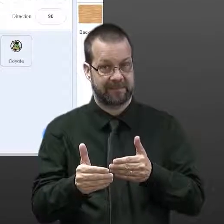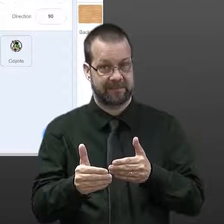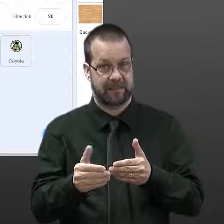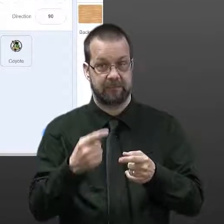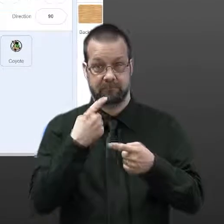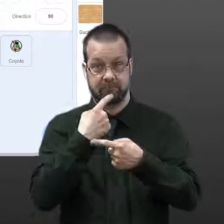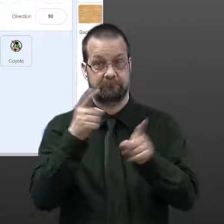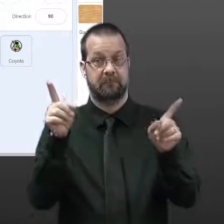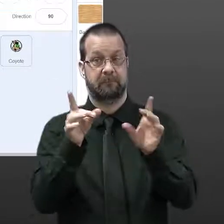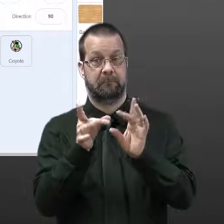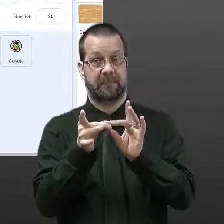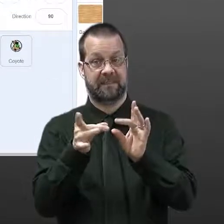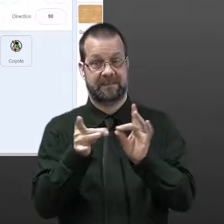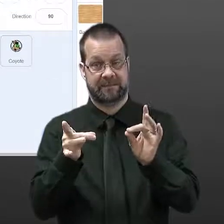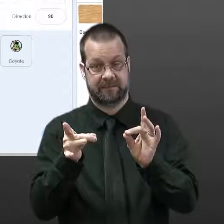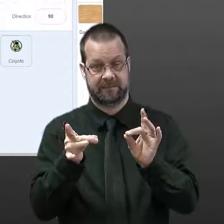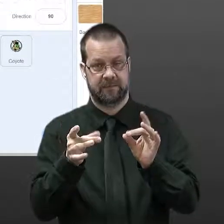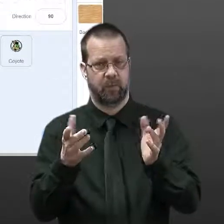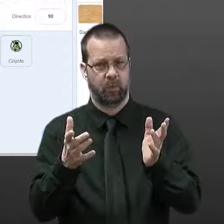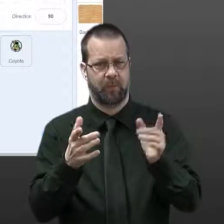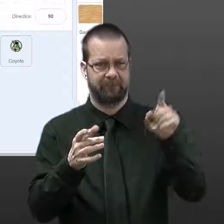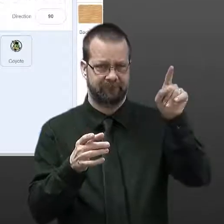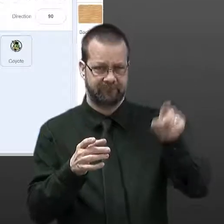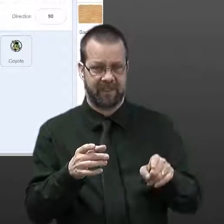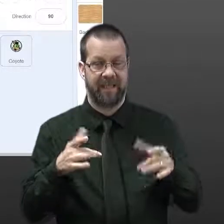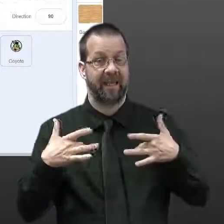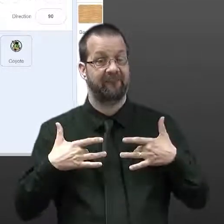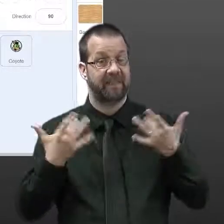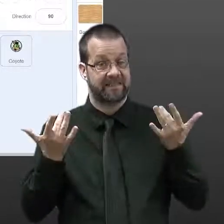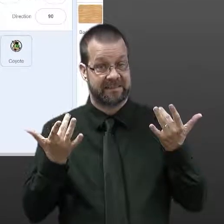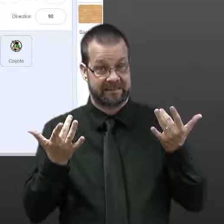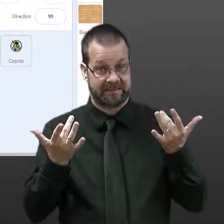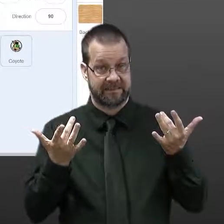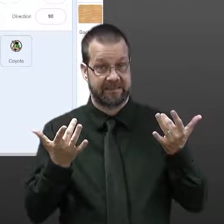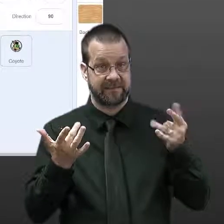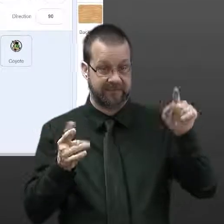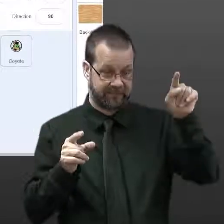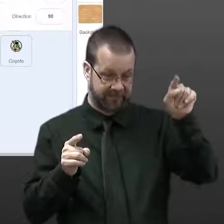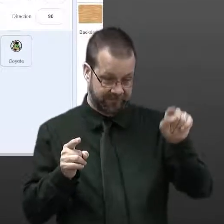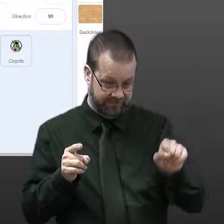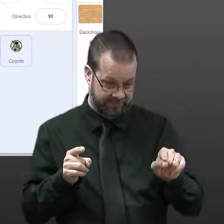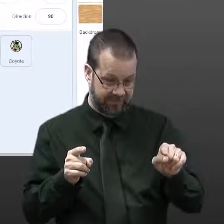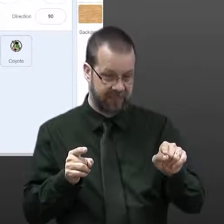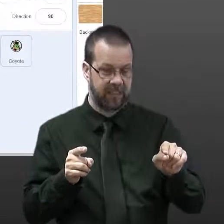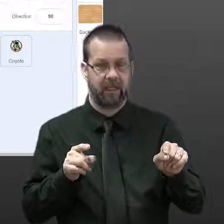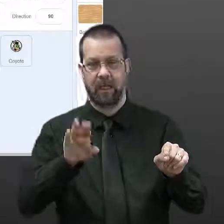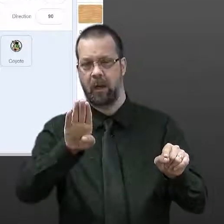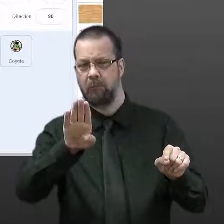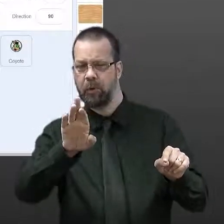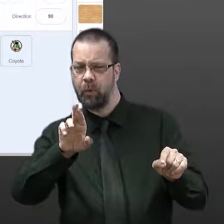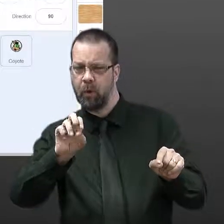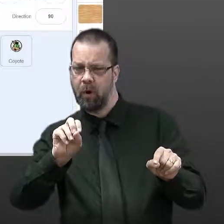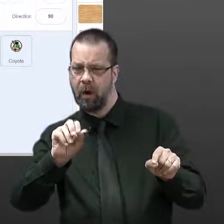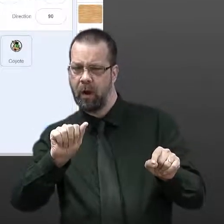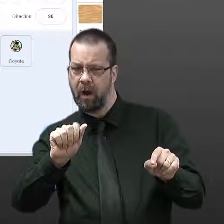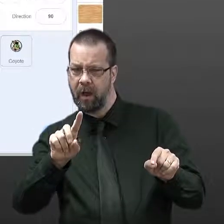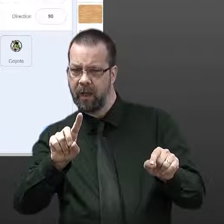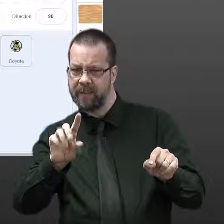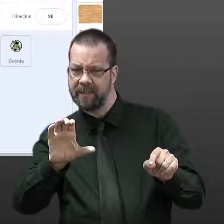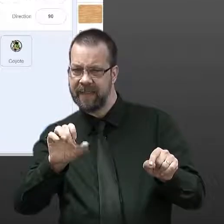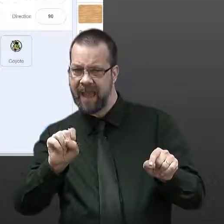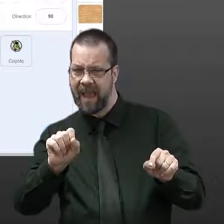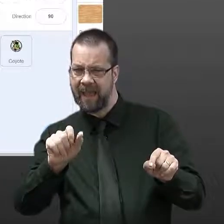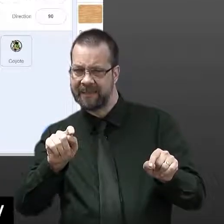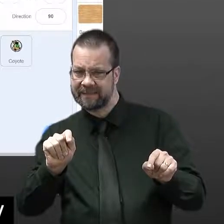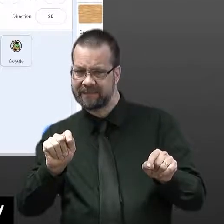to broadcast a message. So you can find these blocks in events. We're going to get the one that just says broadcast message